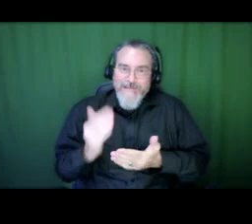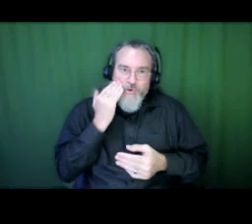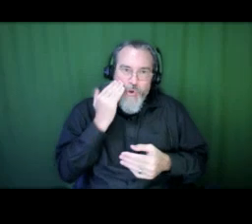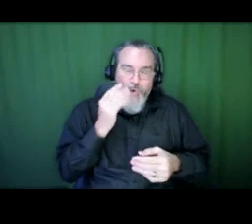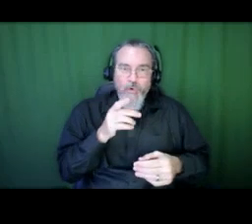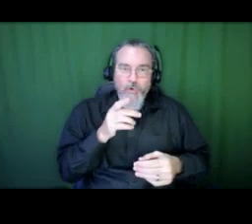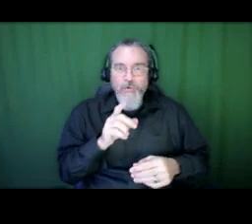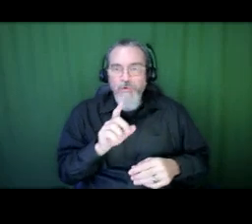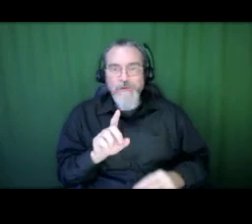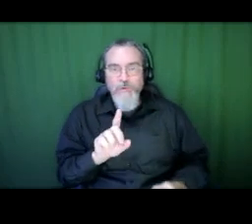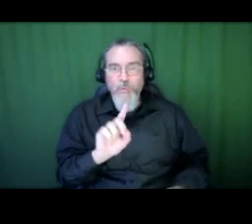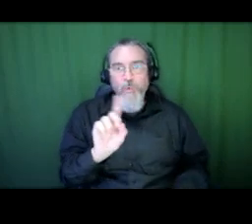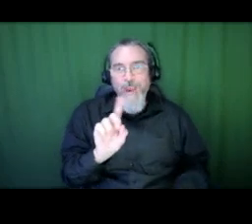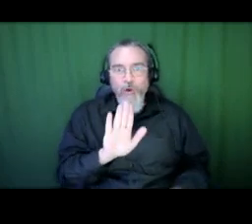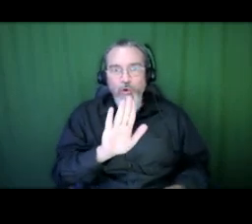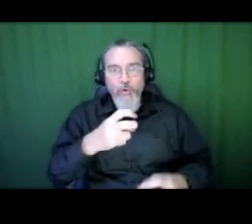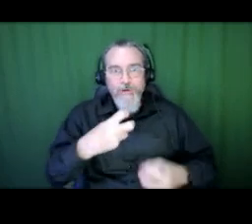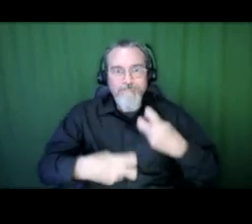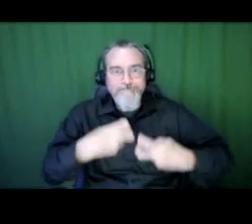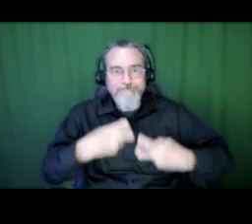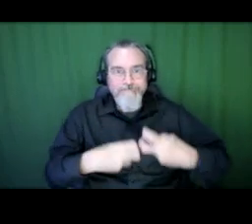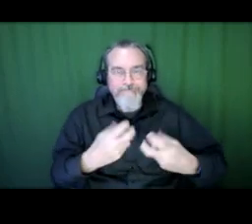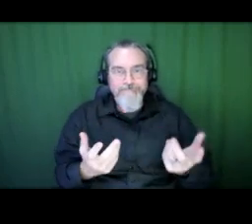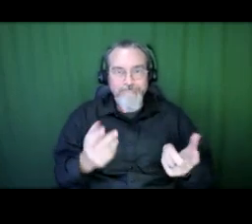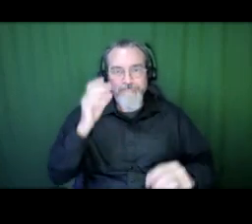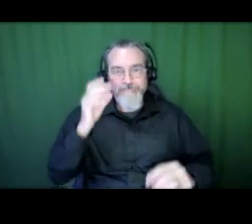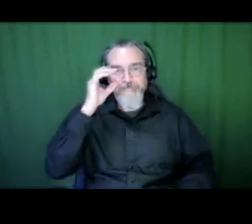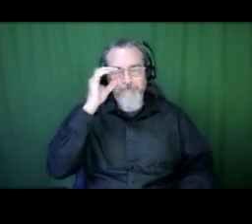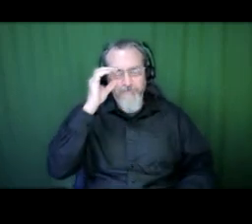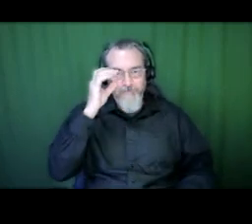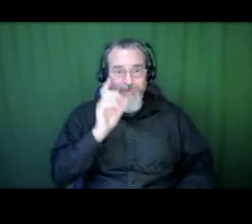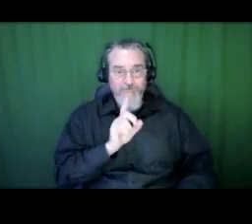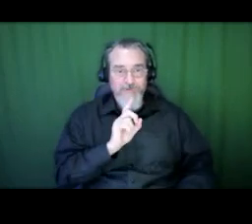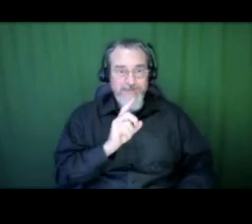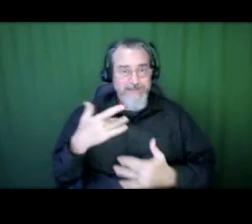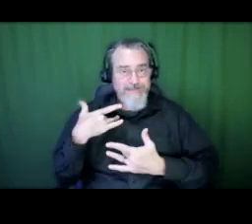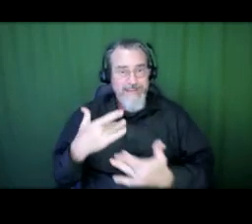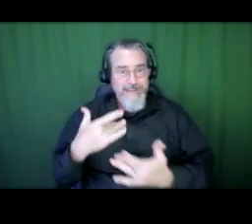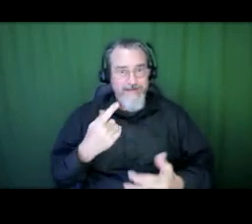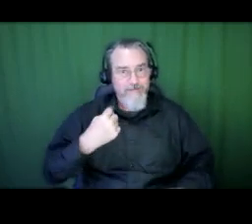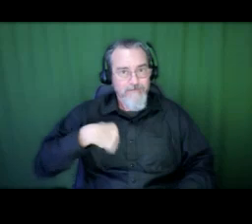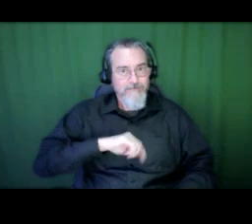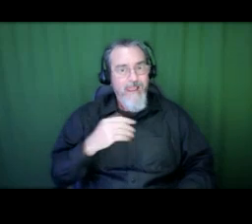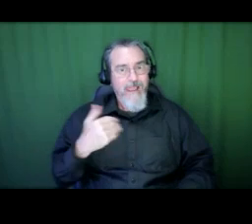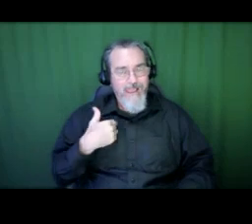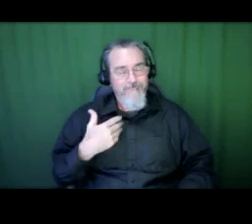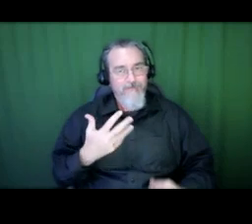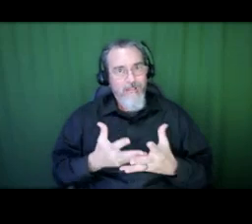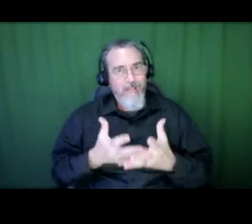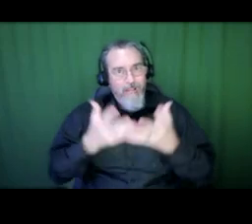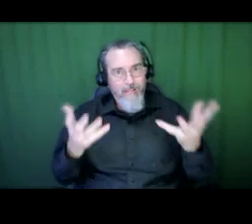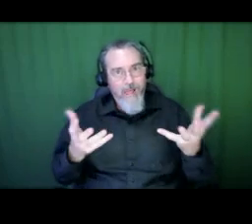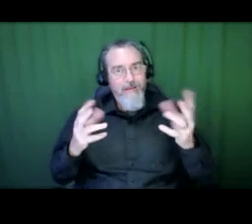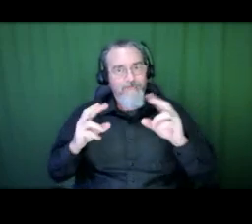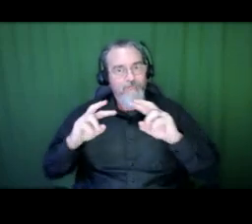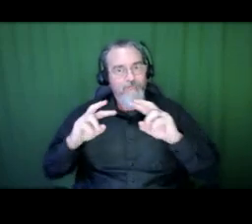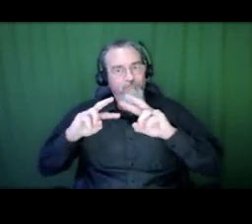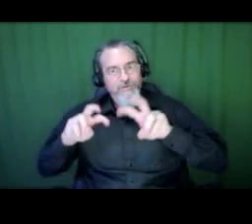an active user engagement and research team that focuses a lot